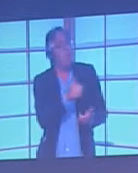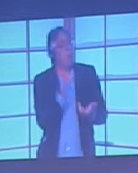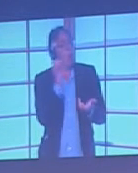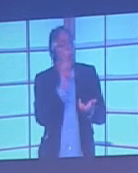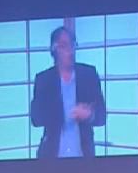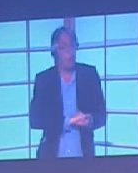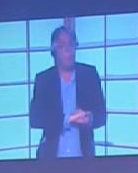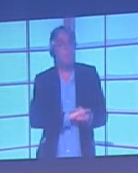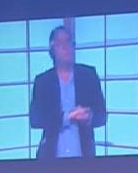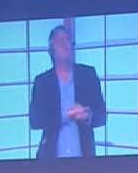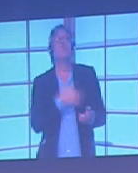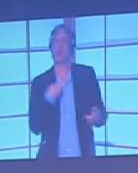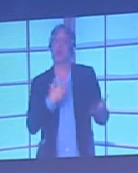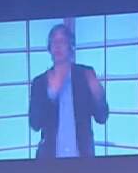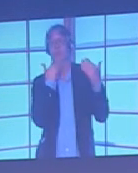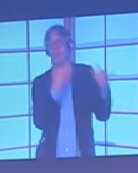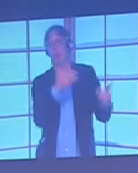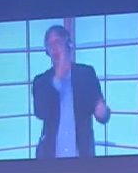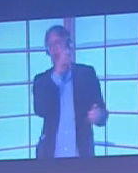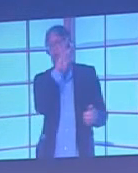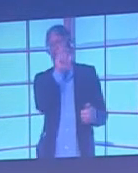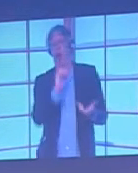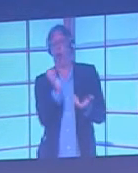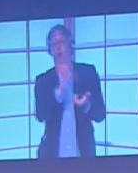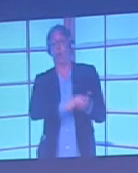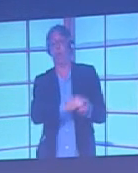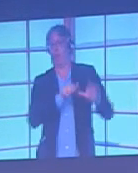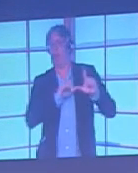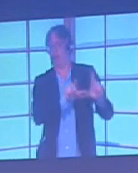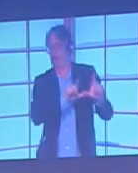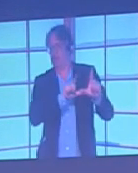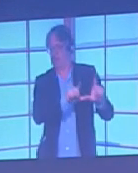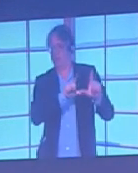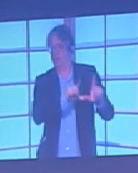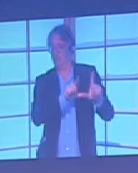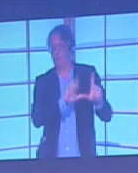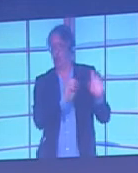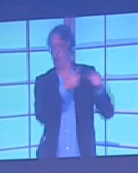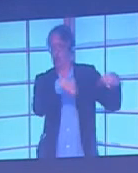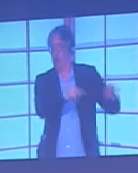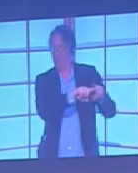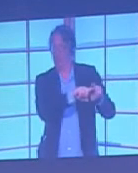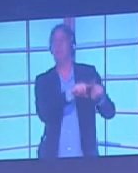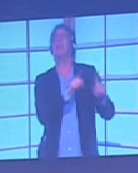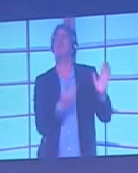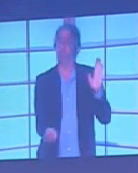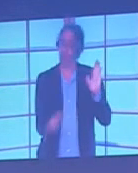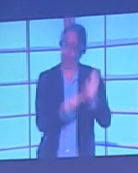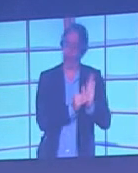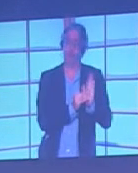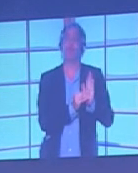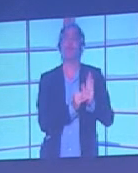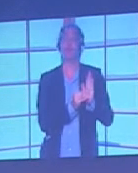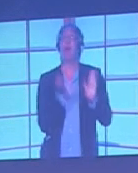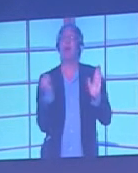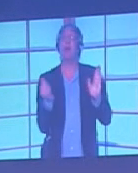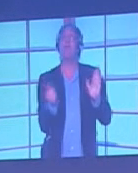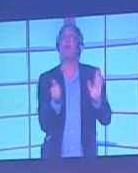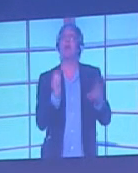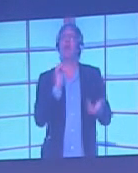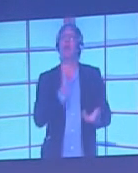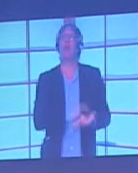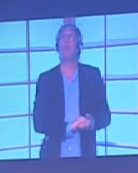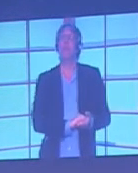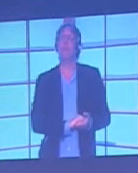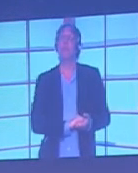Club Licensing Committee, who have been dedicated to making this work. So with great joy, on the 1st of July